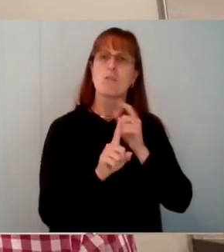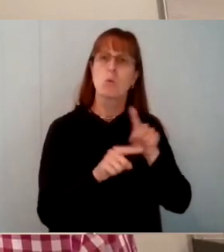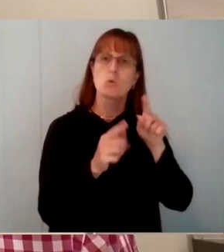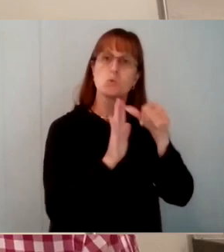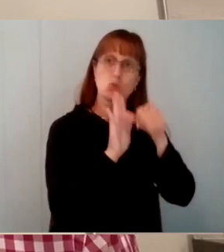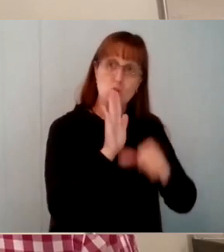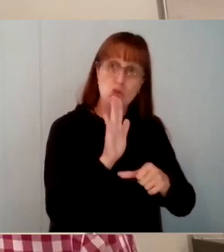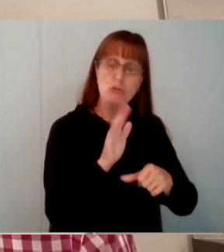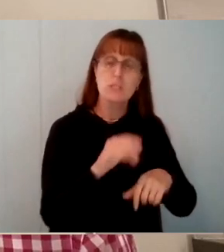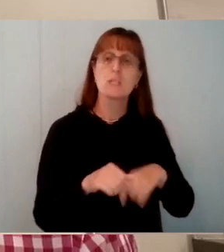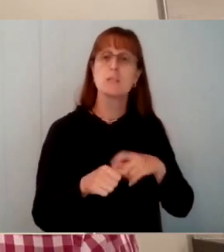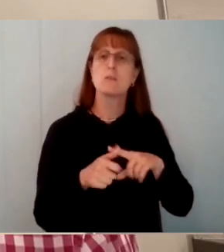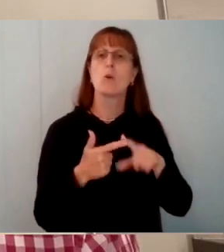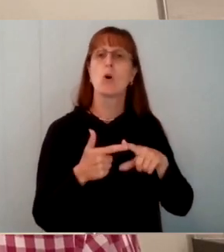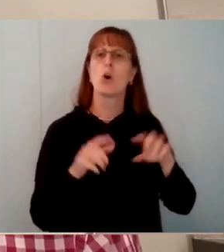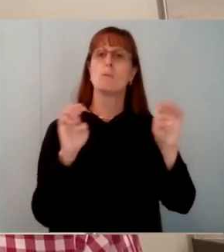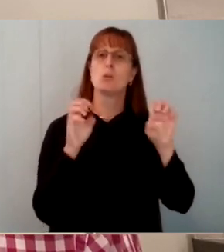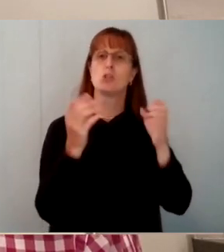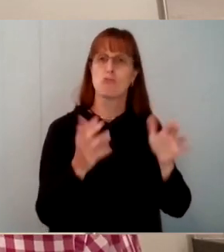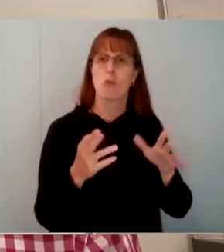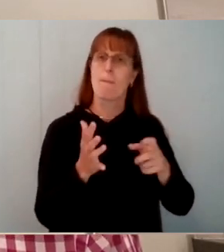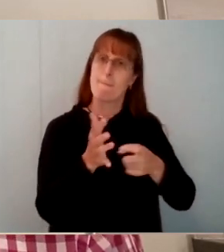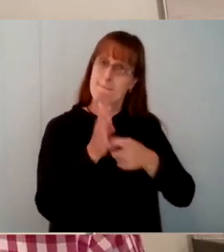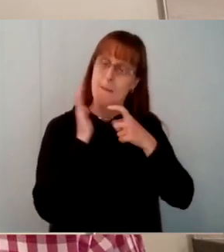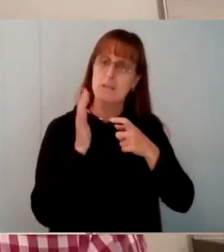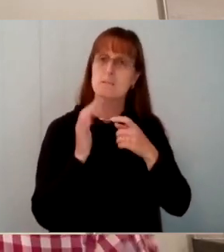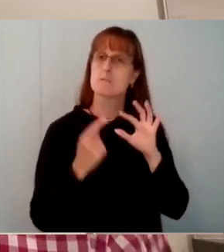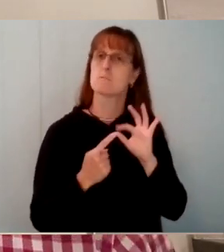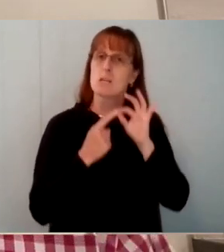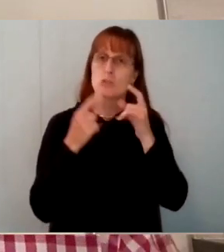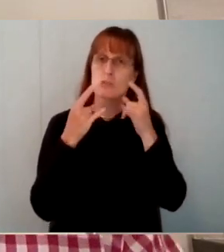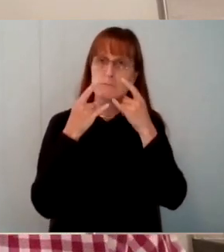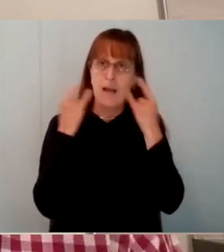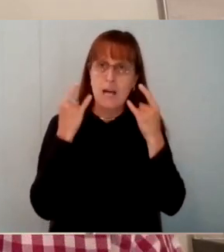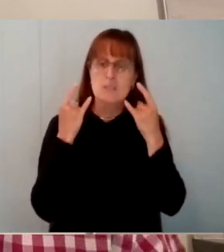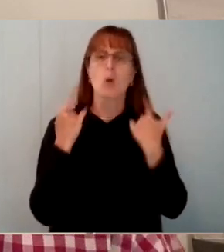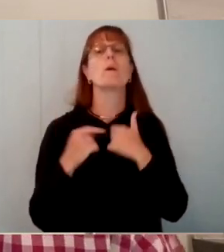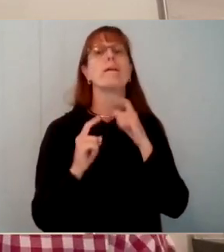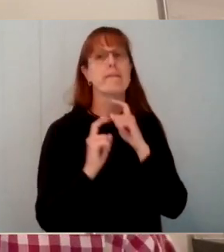a surgical day in the emergency department, you have to wear